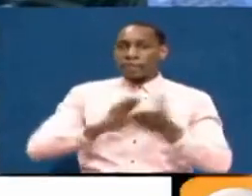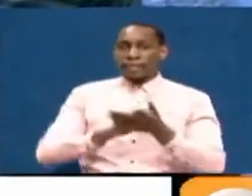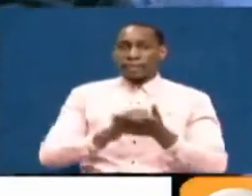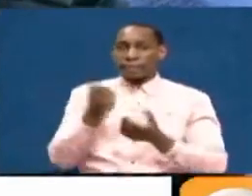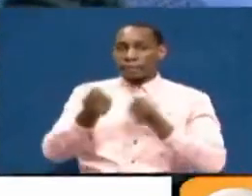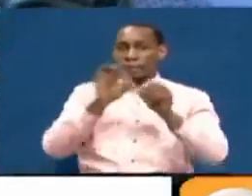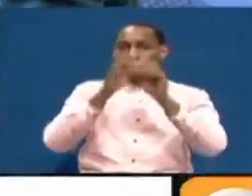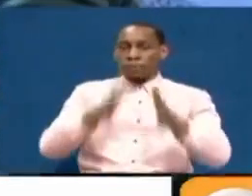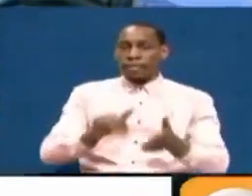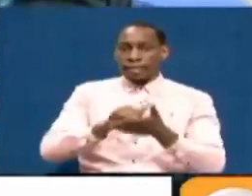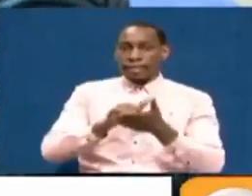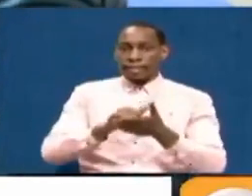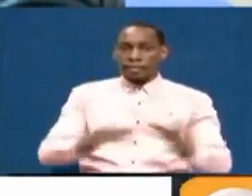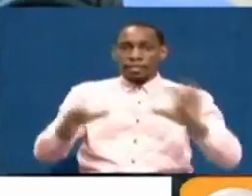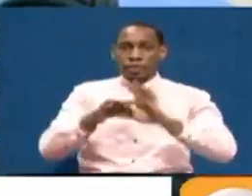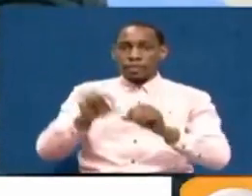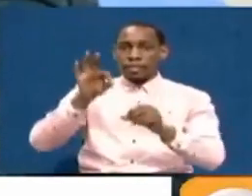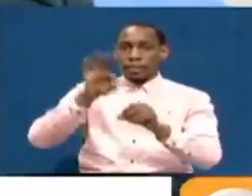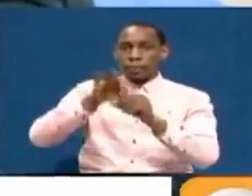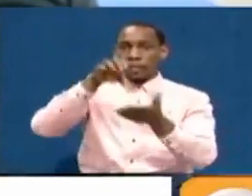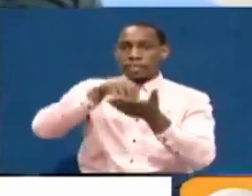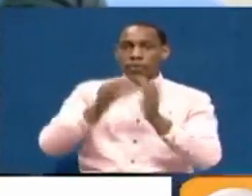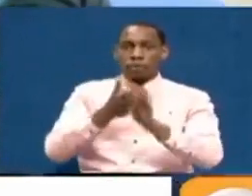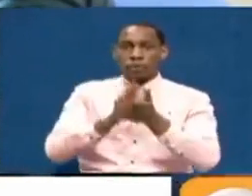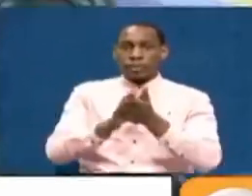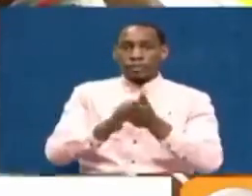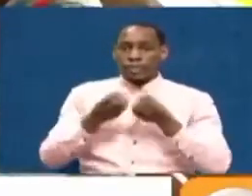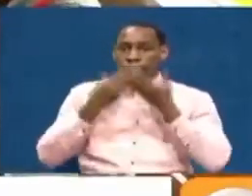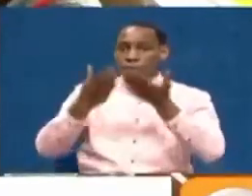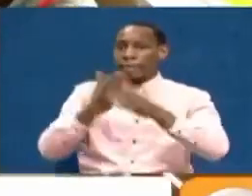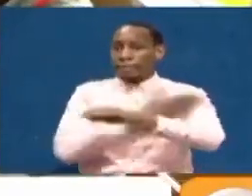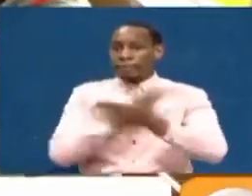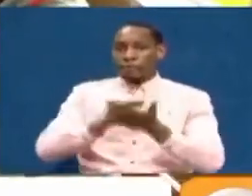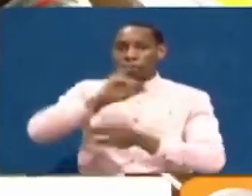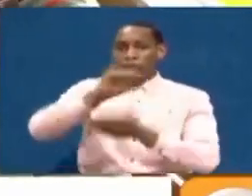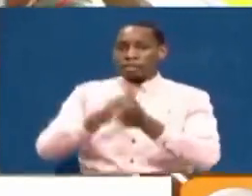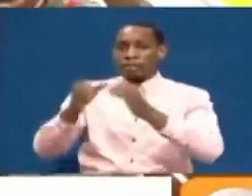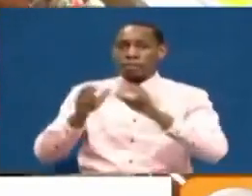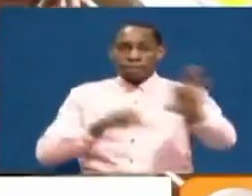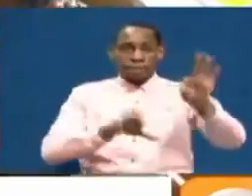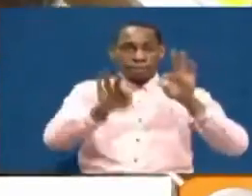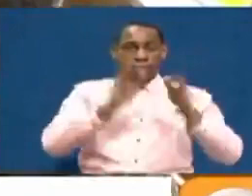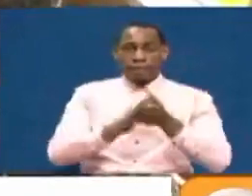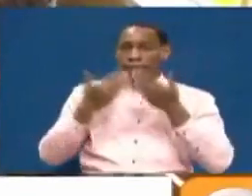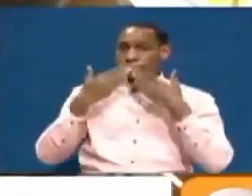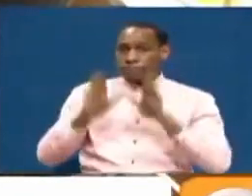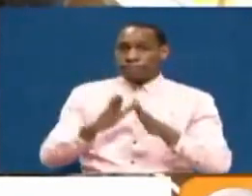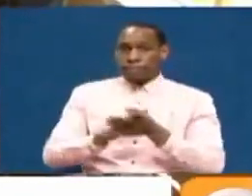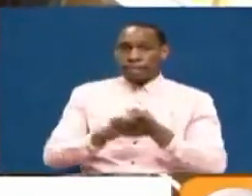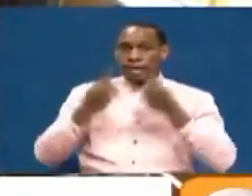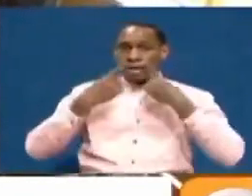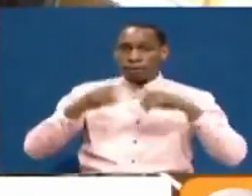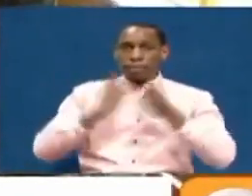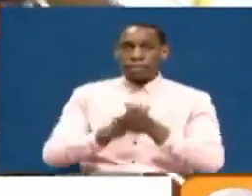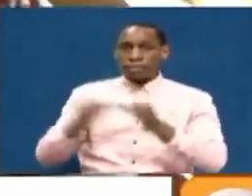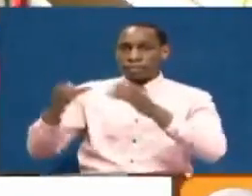low numbers to merging of polling stations without prior notice. The Jubilee Party primaries will culminate in the